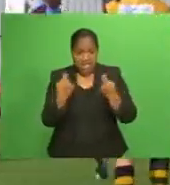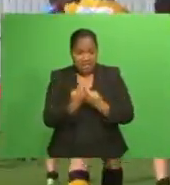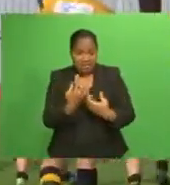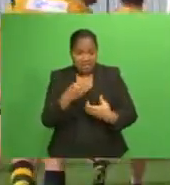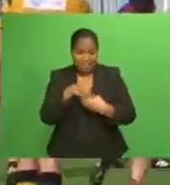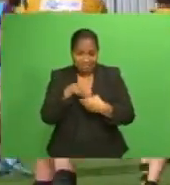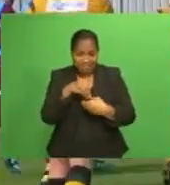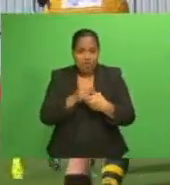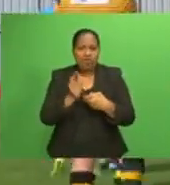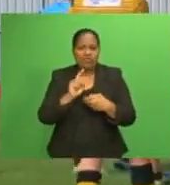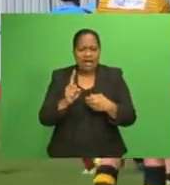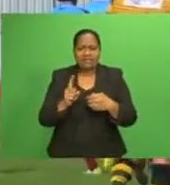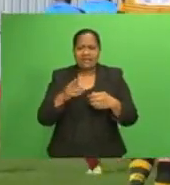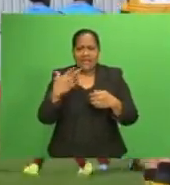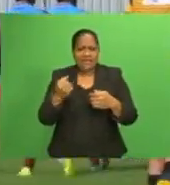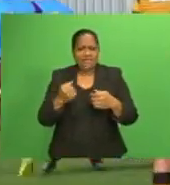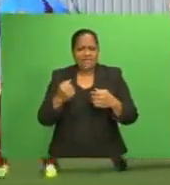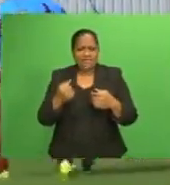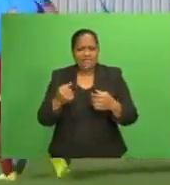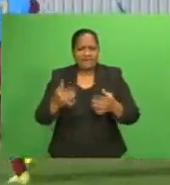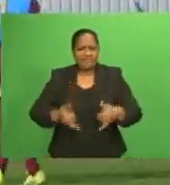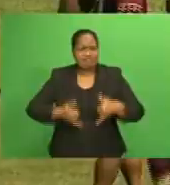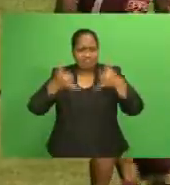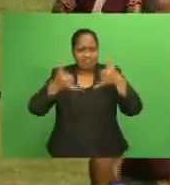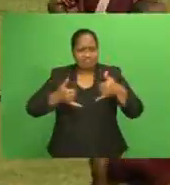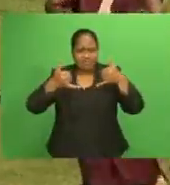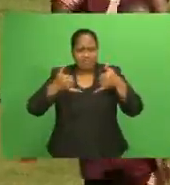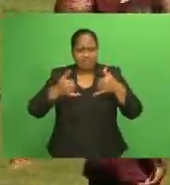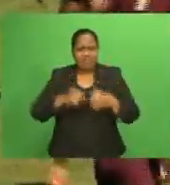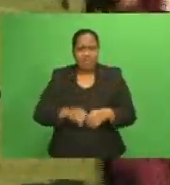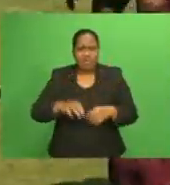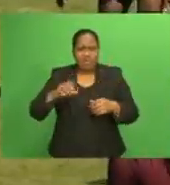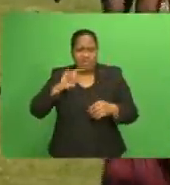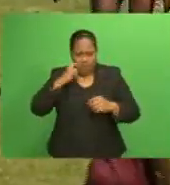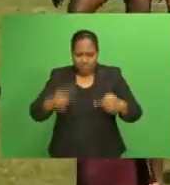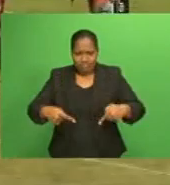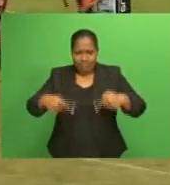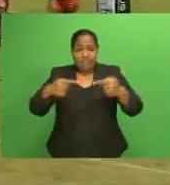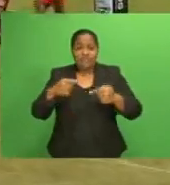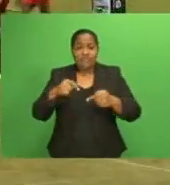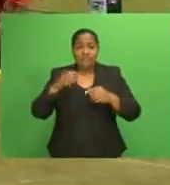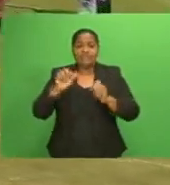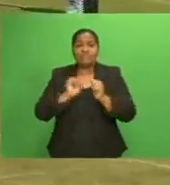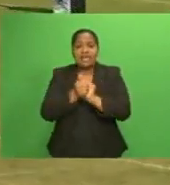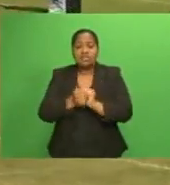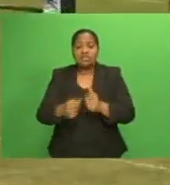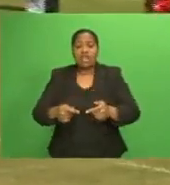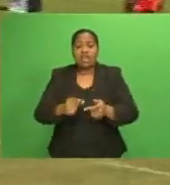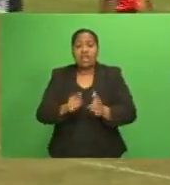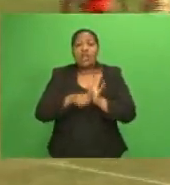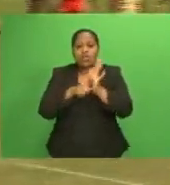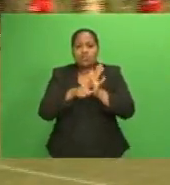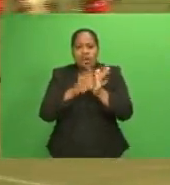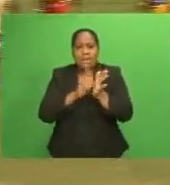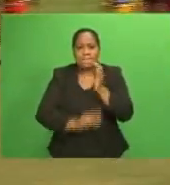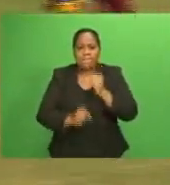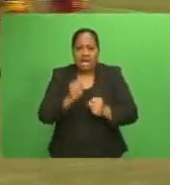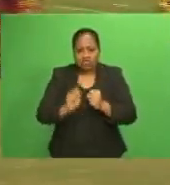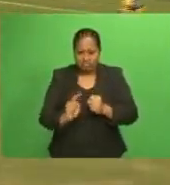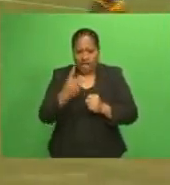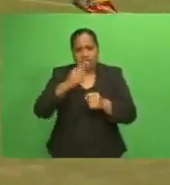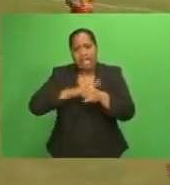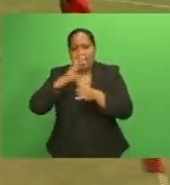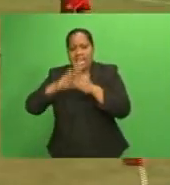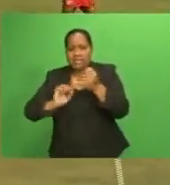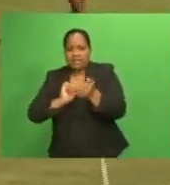Messi Cup competition, the debut win against the Wolves in Lotoka in March becomes their first and last game of the season.